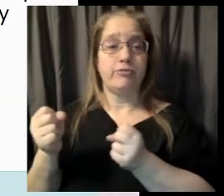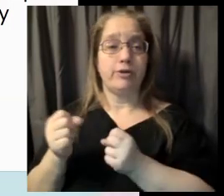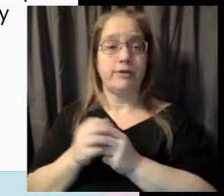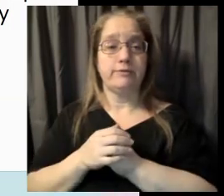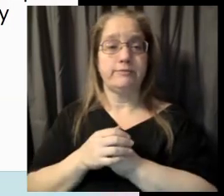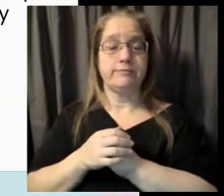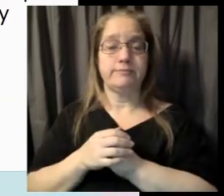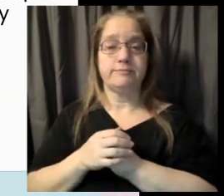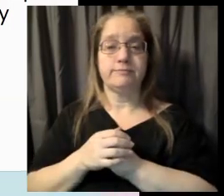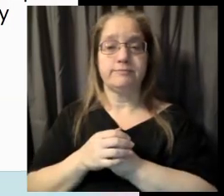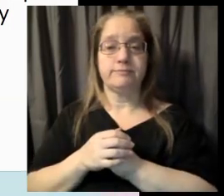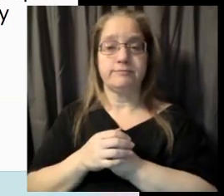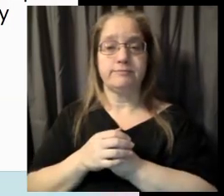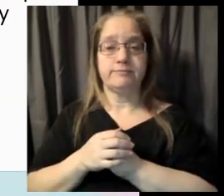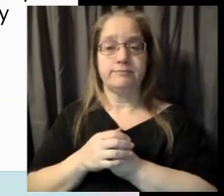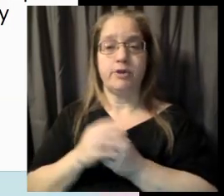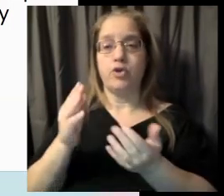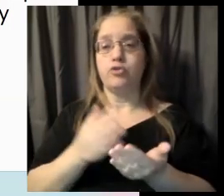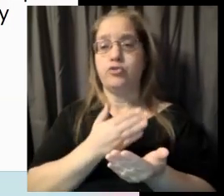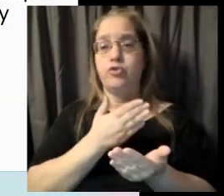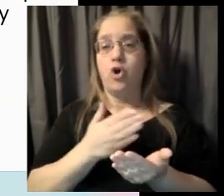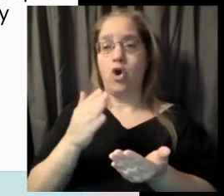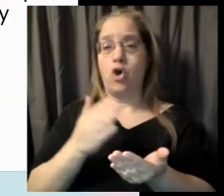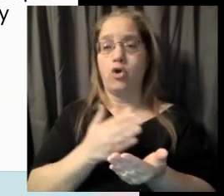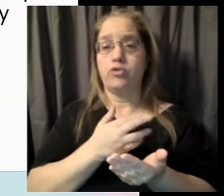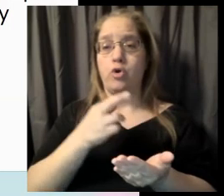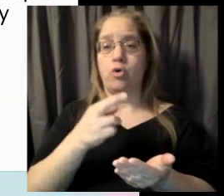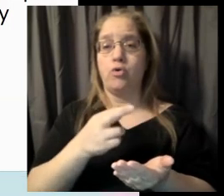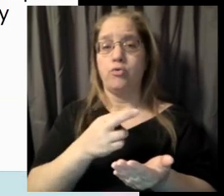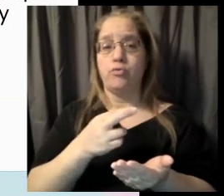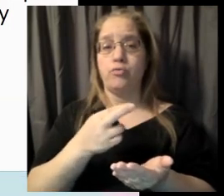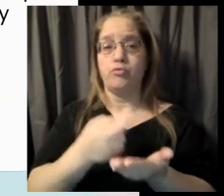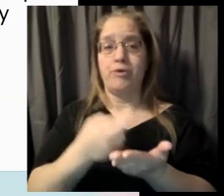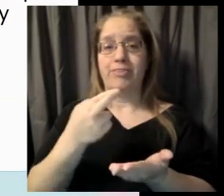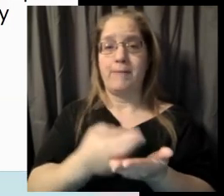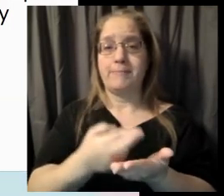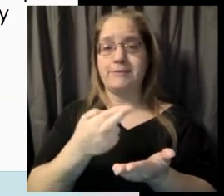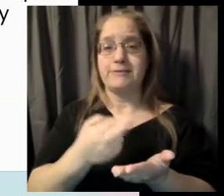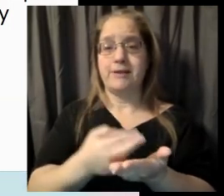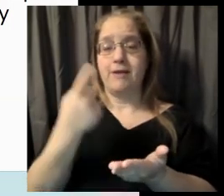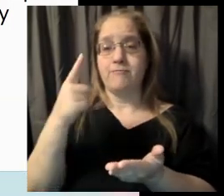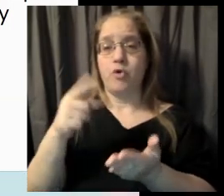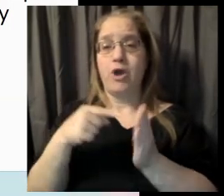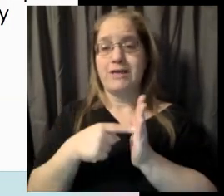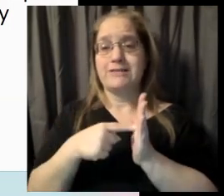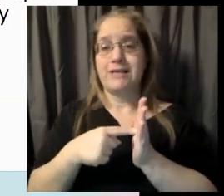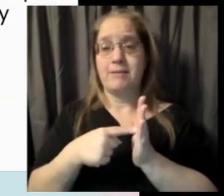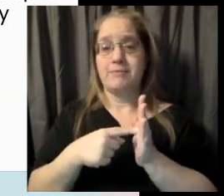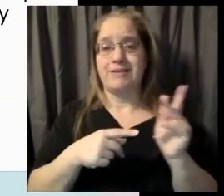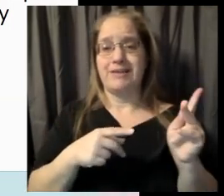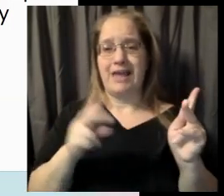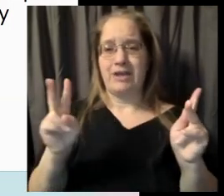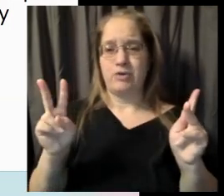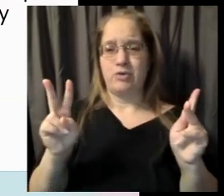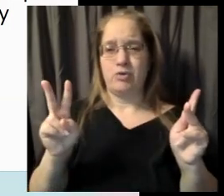improving working memory is the use of songs or rhythms. For example, especially since this is K-2,